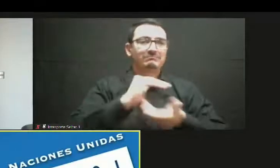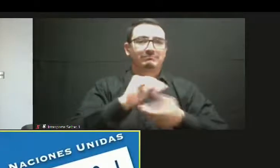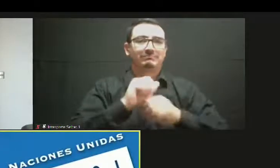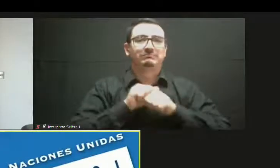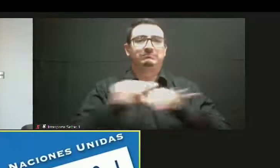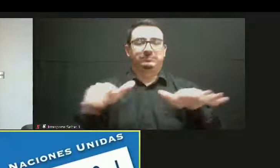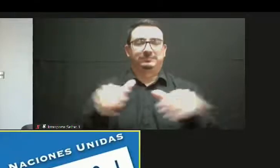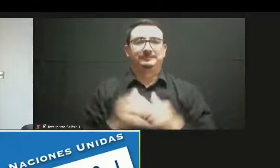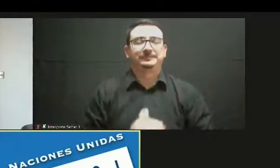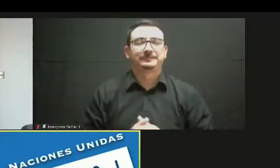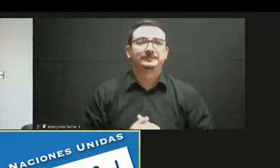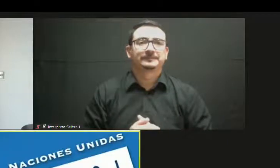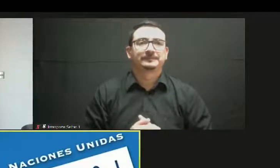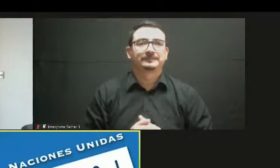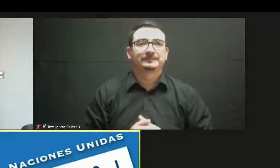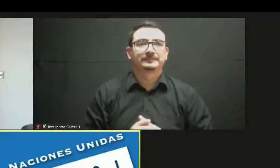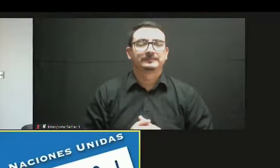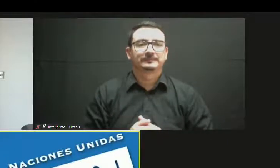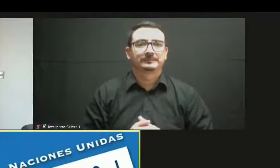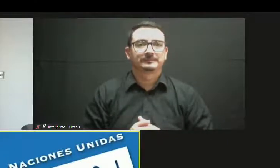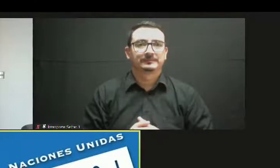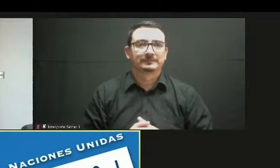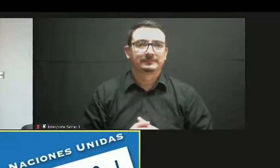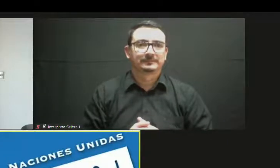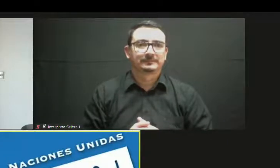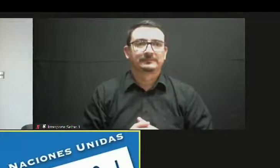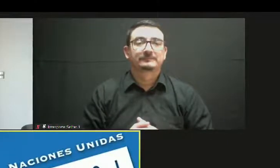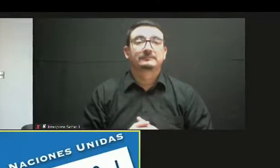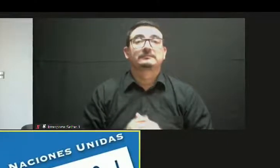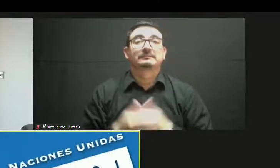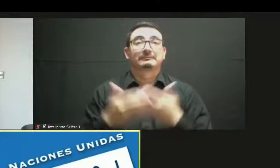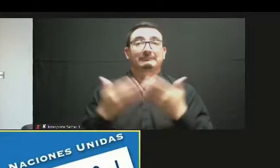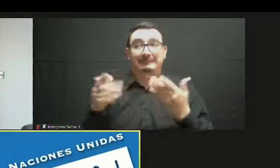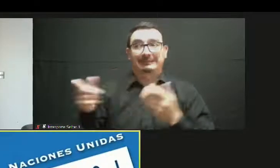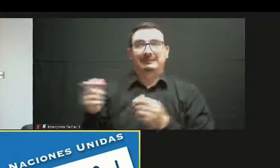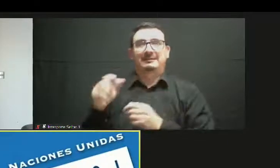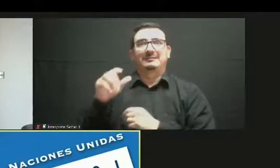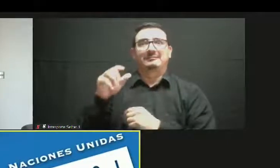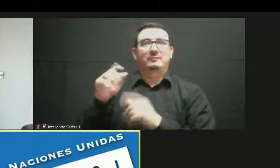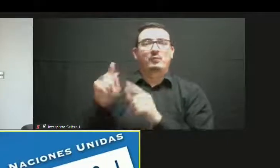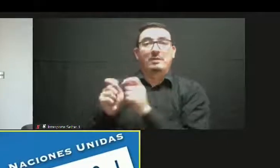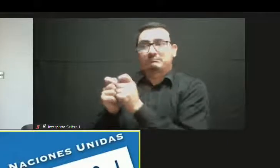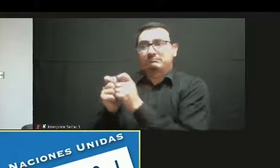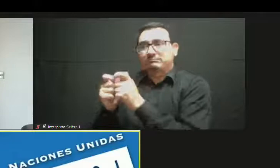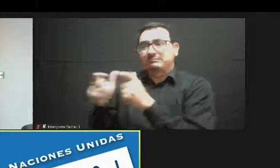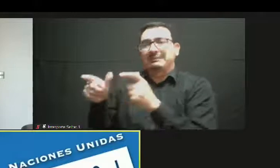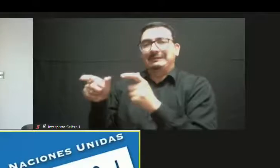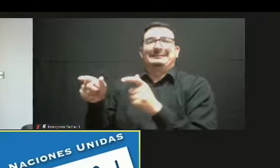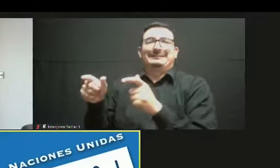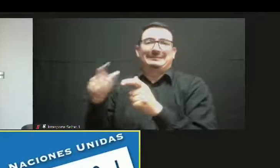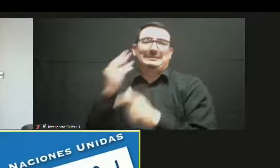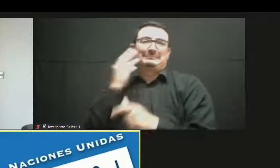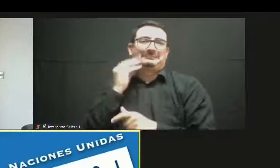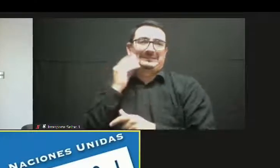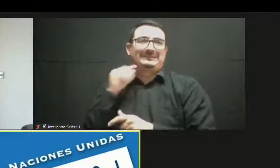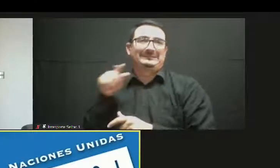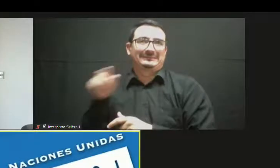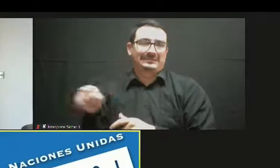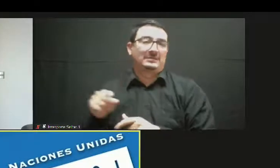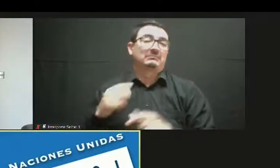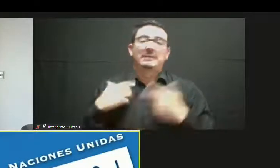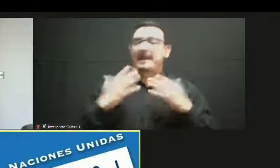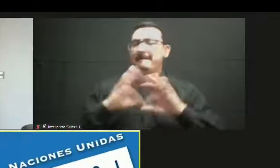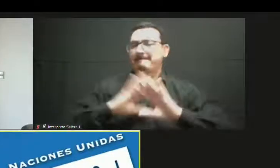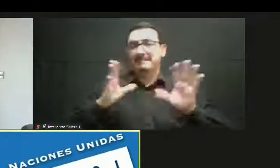I think finally, to wrap up the very important role of trade agreements, which we have addressed as